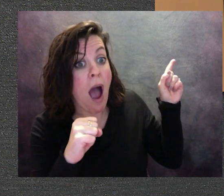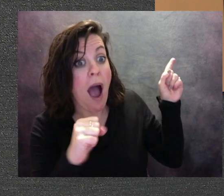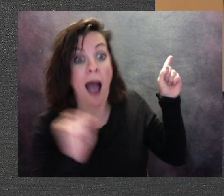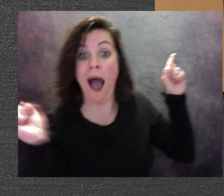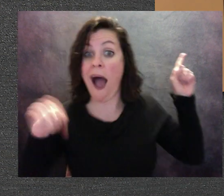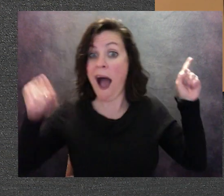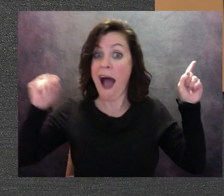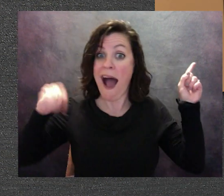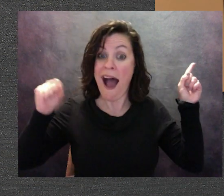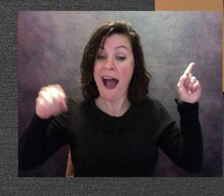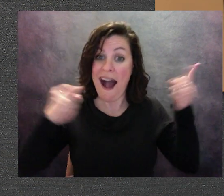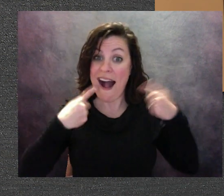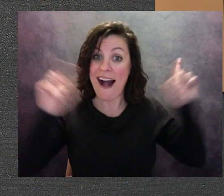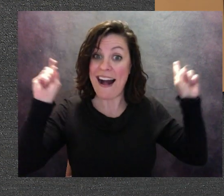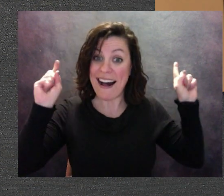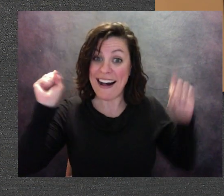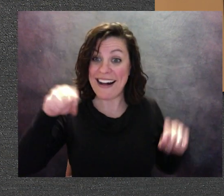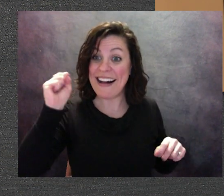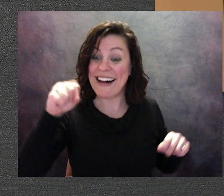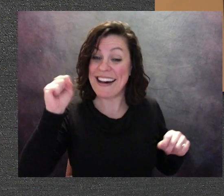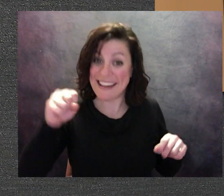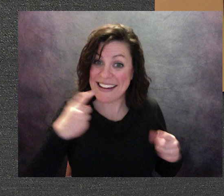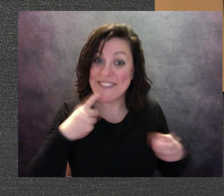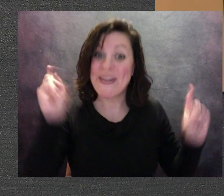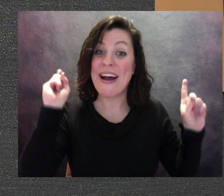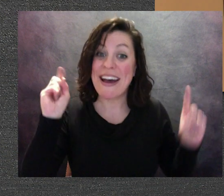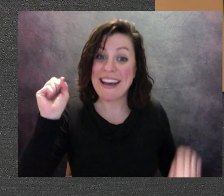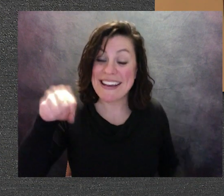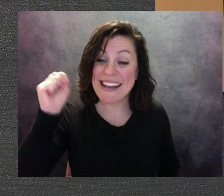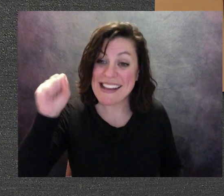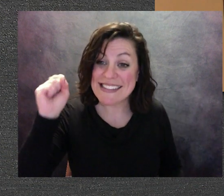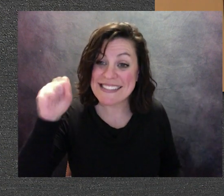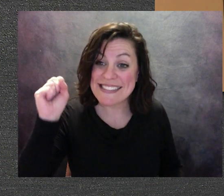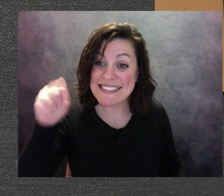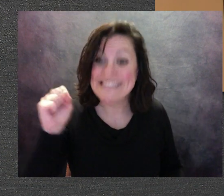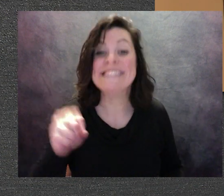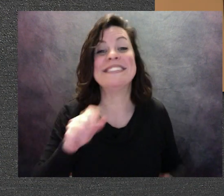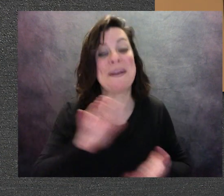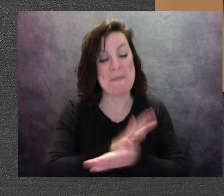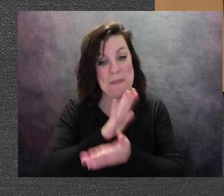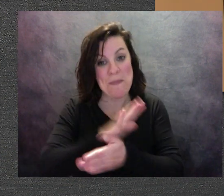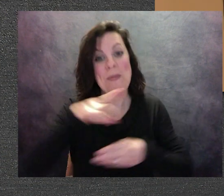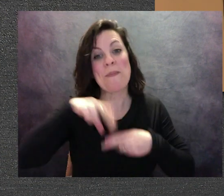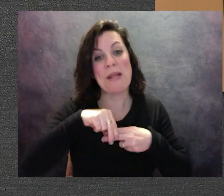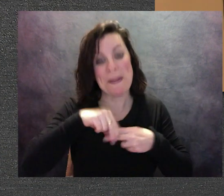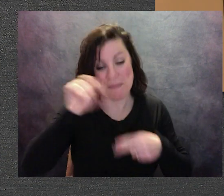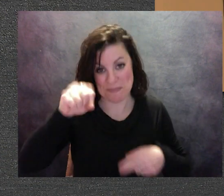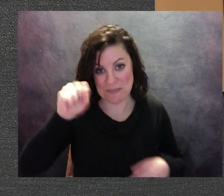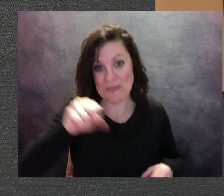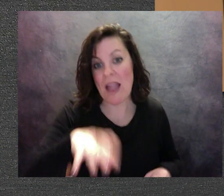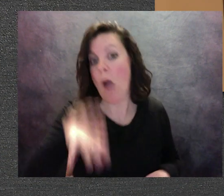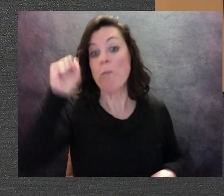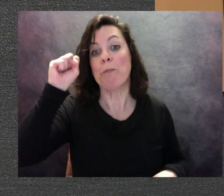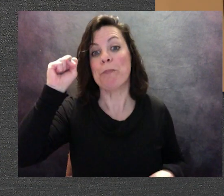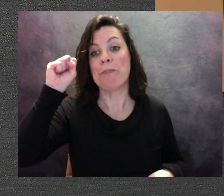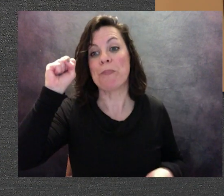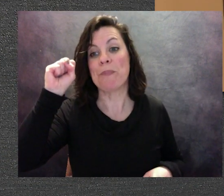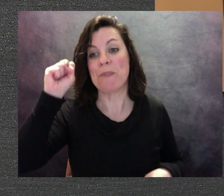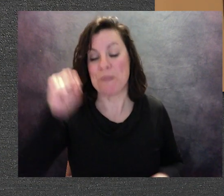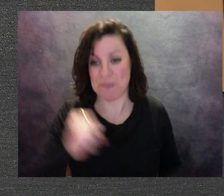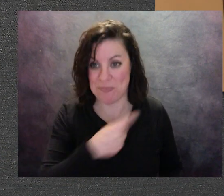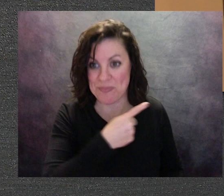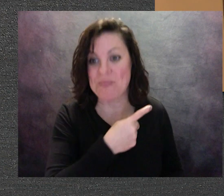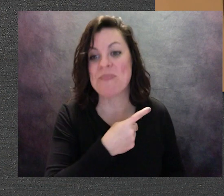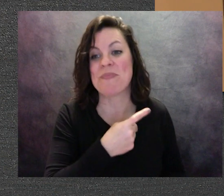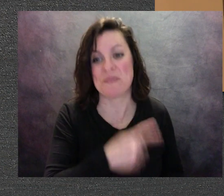It did. Look at that. It picked it right up. This is a paper clip, and it is made of